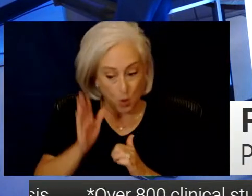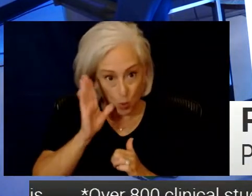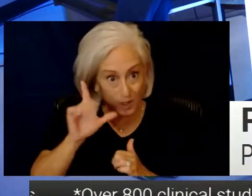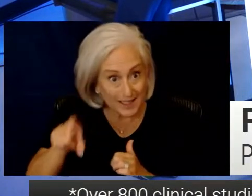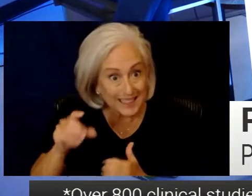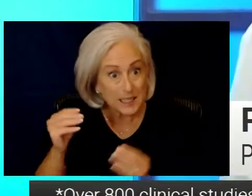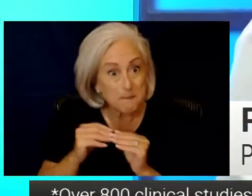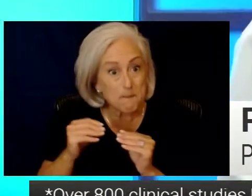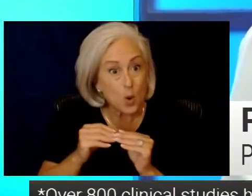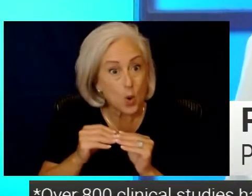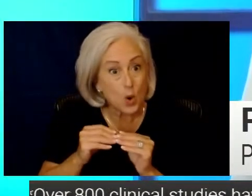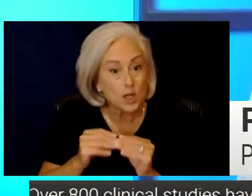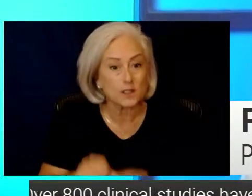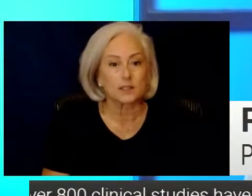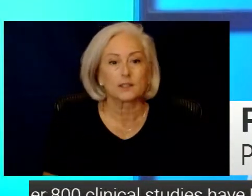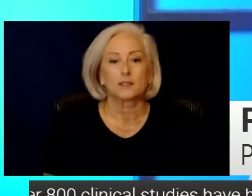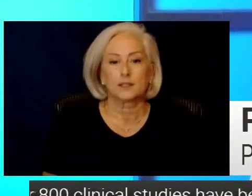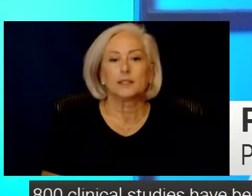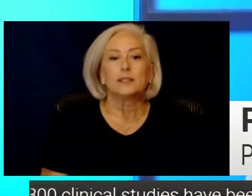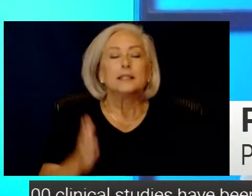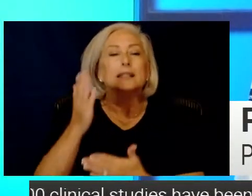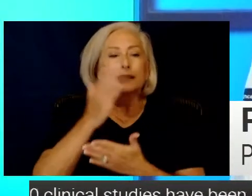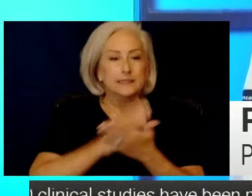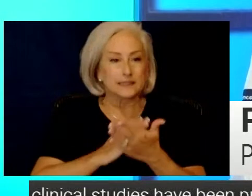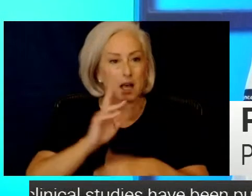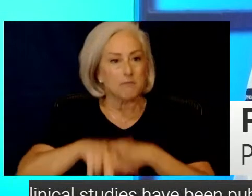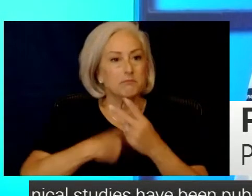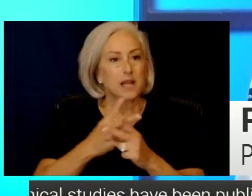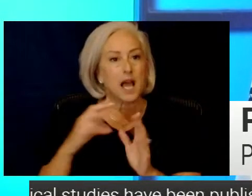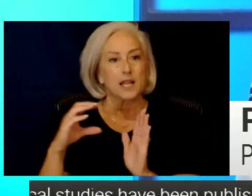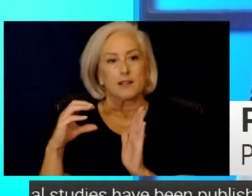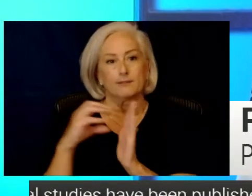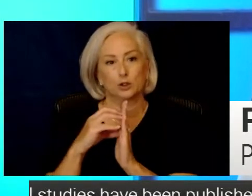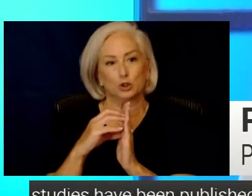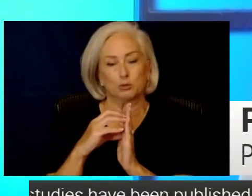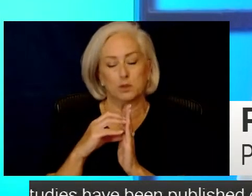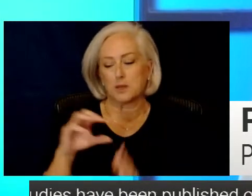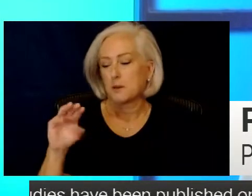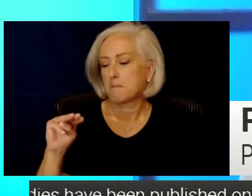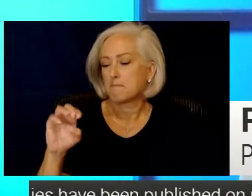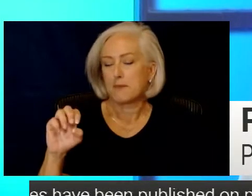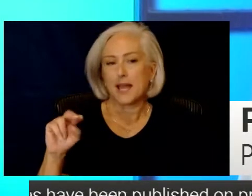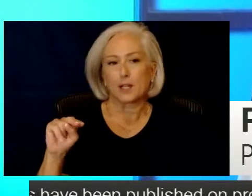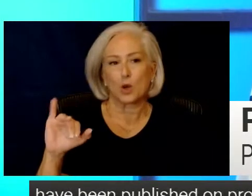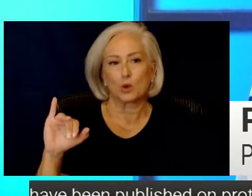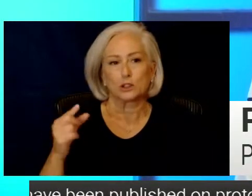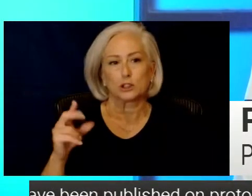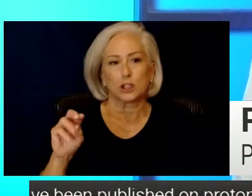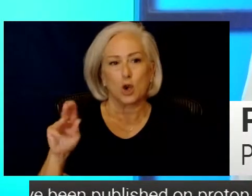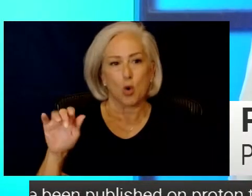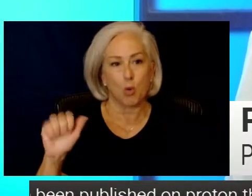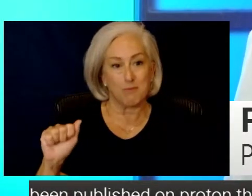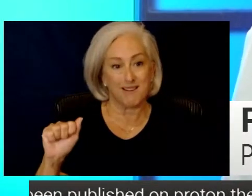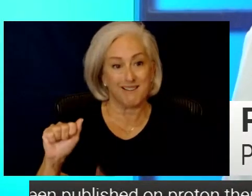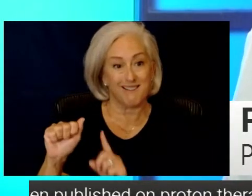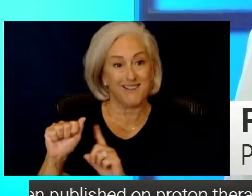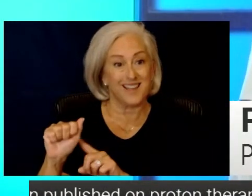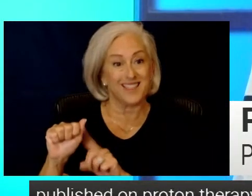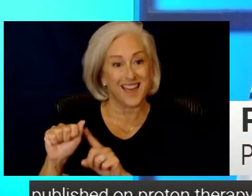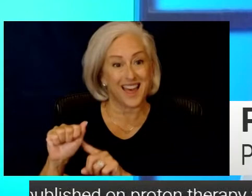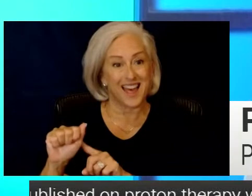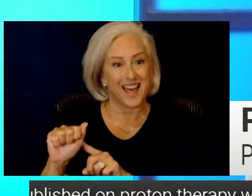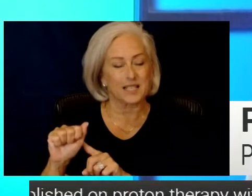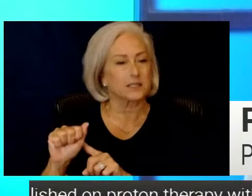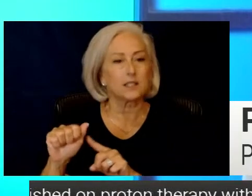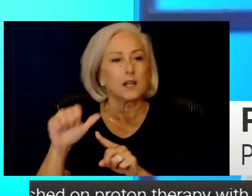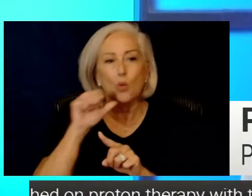of tumors, such as meningioma that Lisa had, that are not technically cancers because they don't have the chance to metastasize